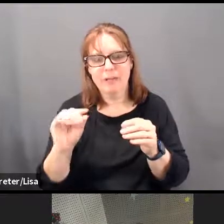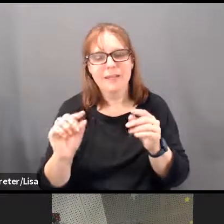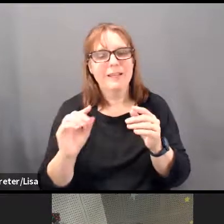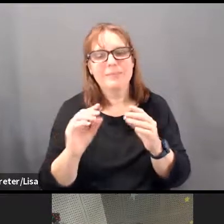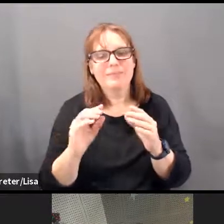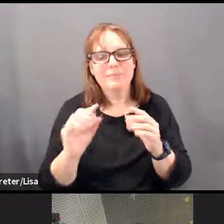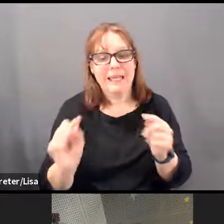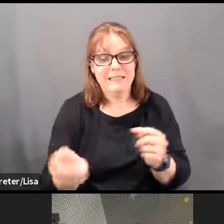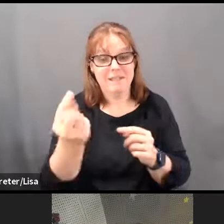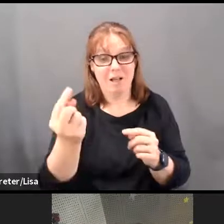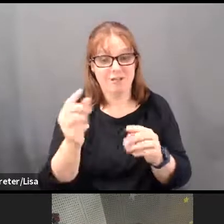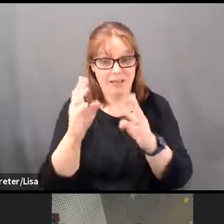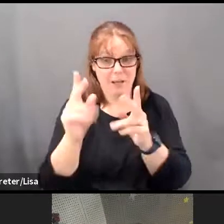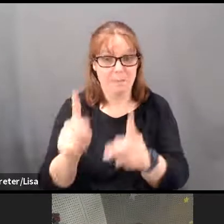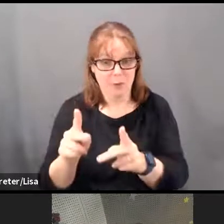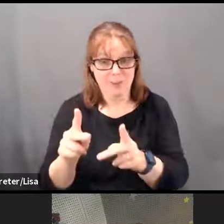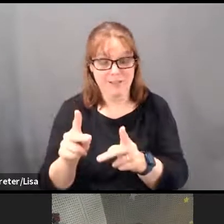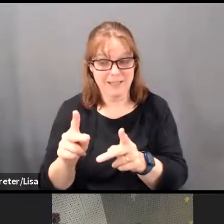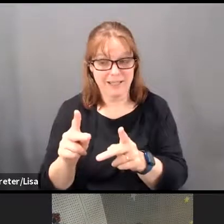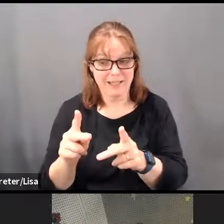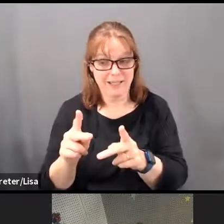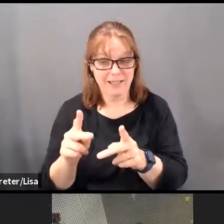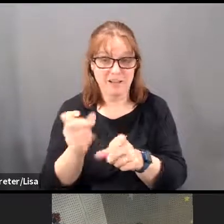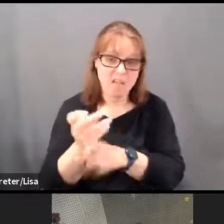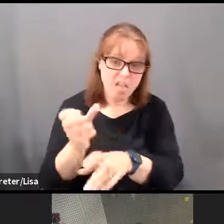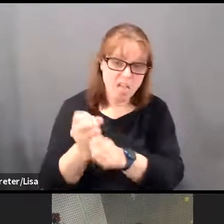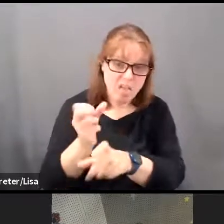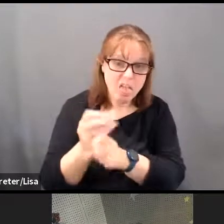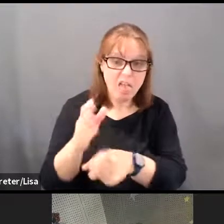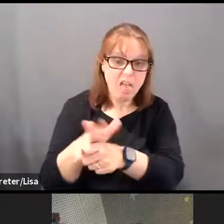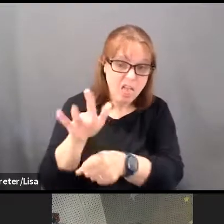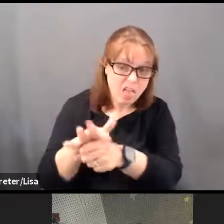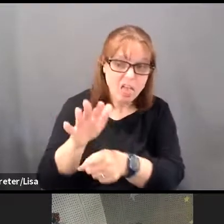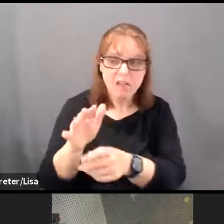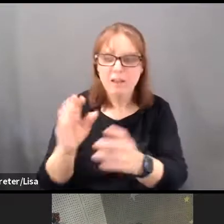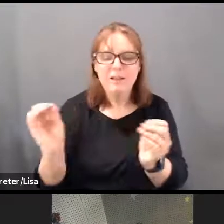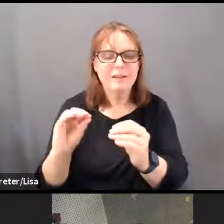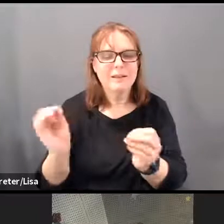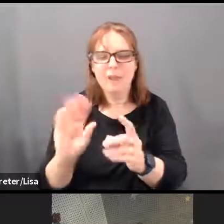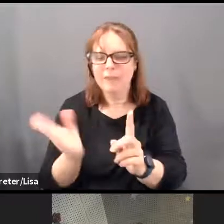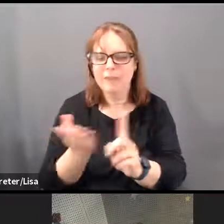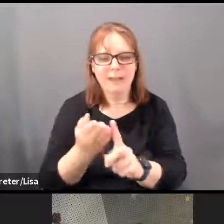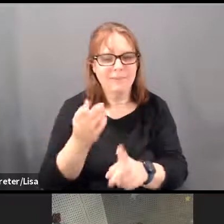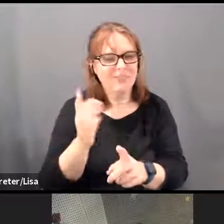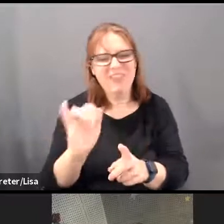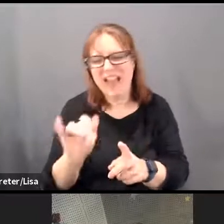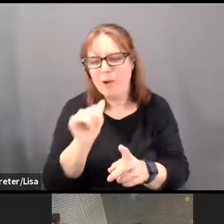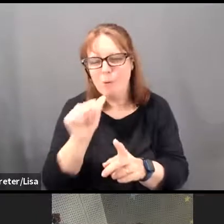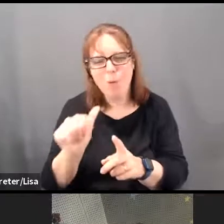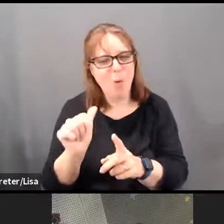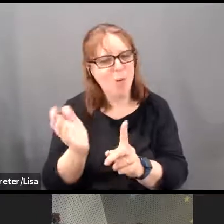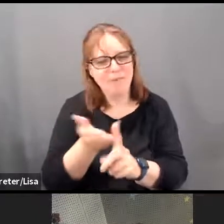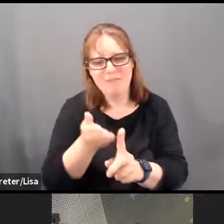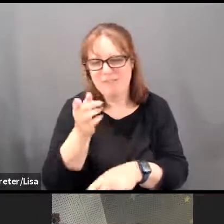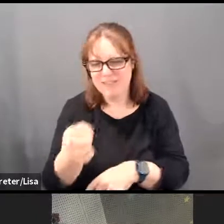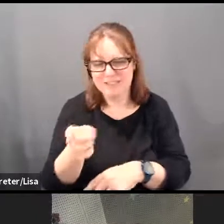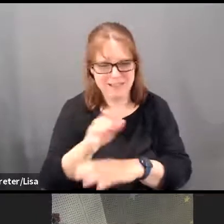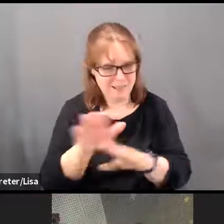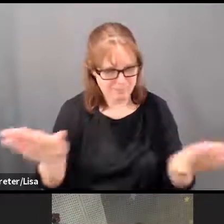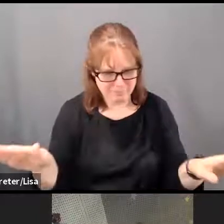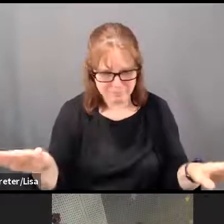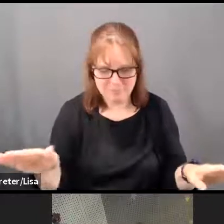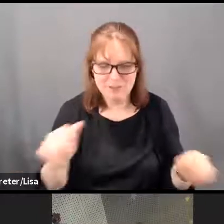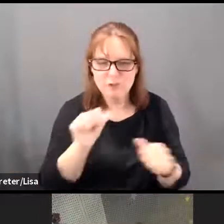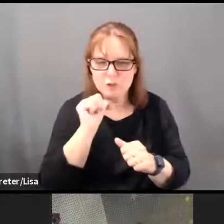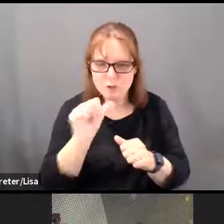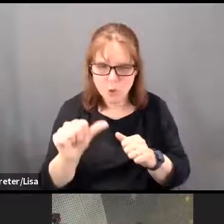someone or calling them names or getting into a fight actually persuades them to do anything. That's just not a public health strategy. So never argue